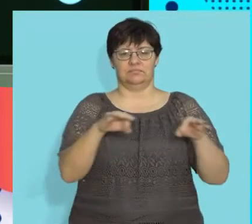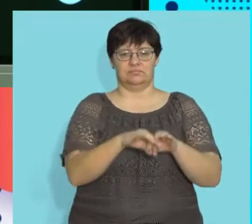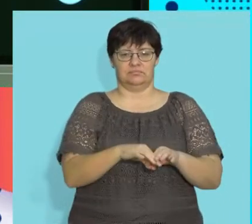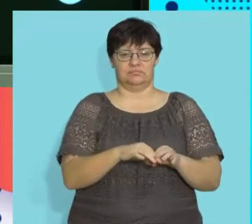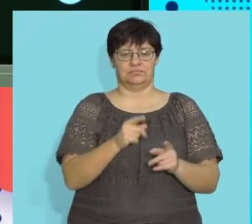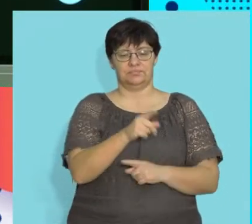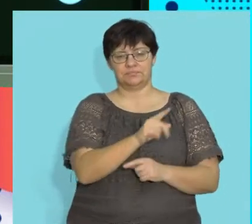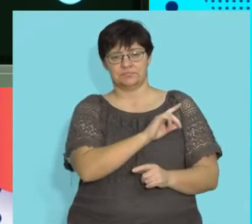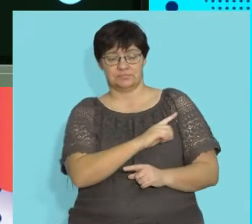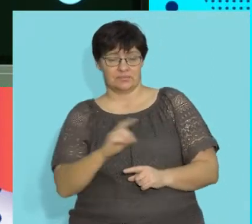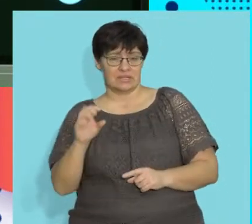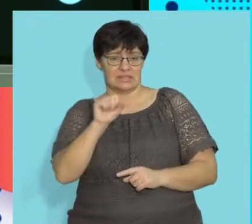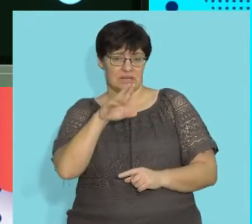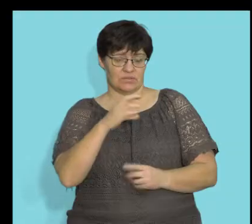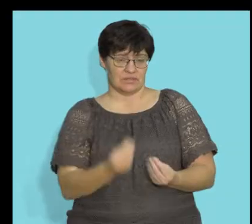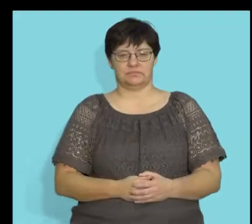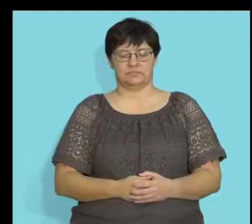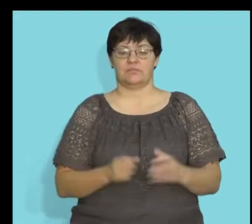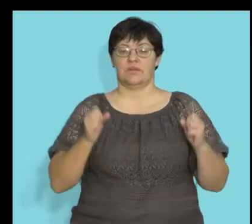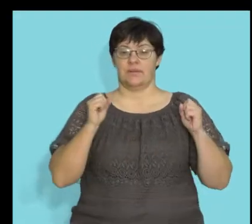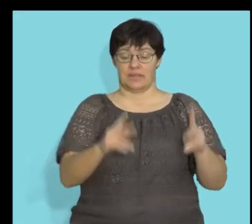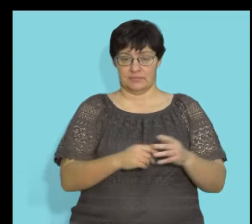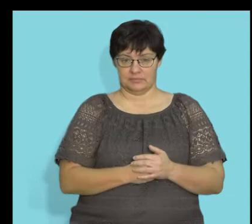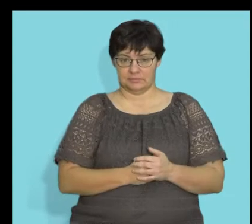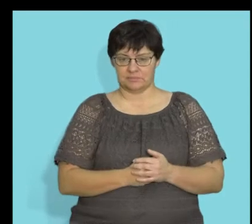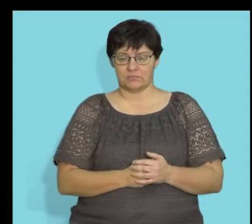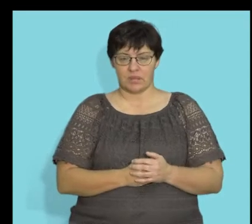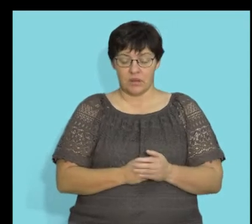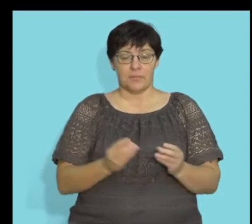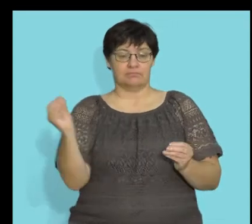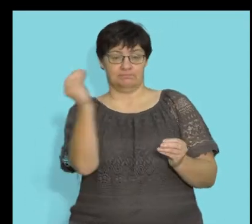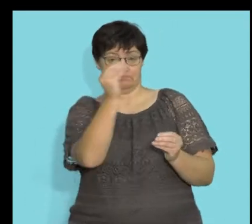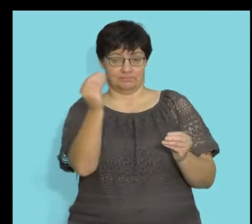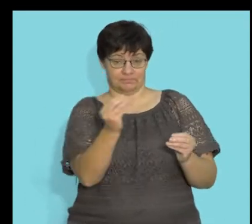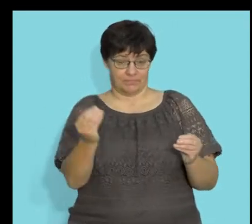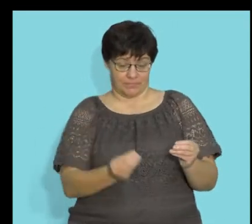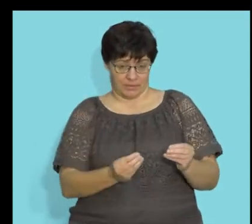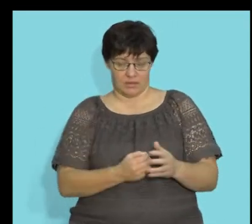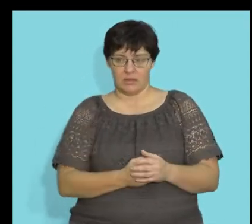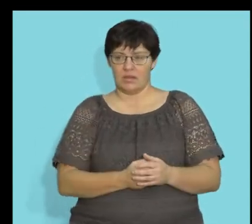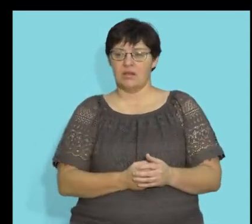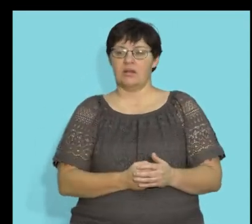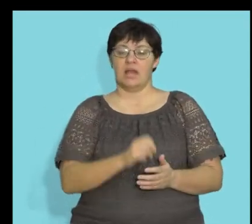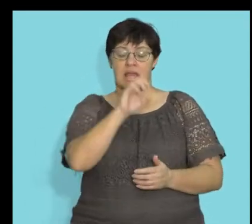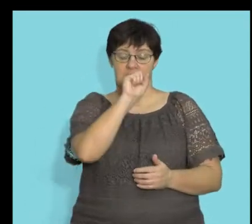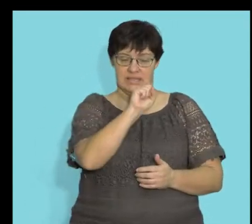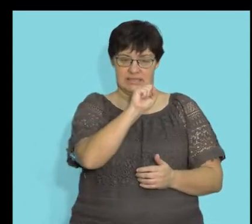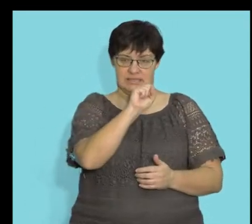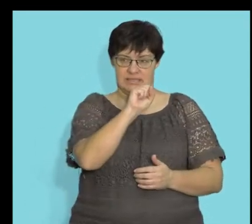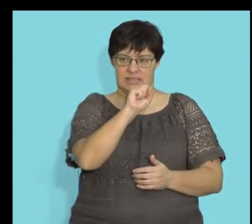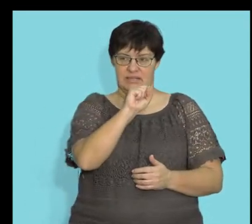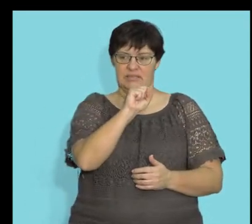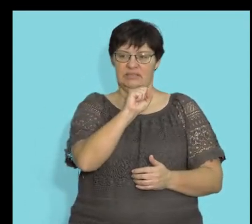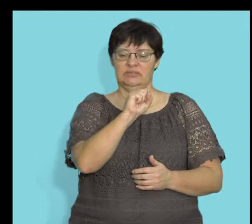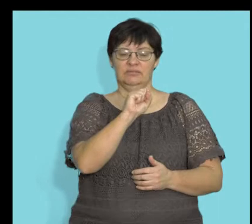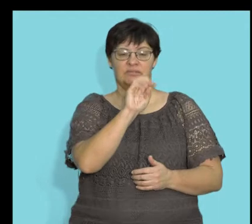value of the series at this point. Great, guys. So let's substitute in. So I'm going to take the sum of